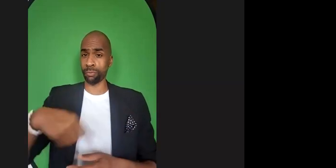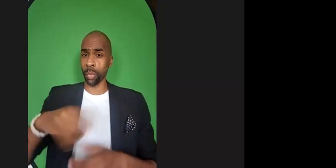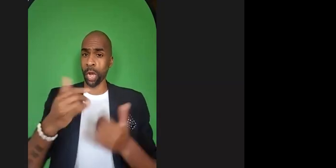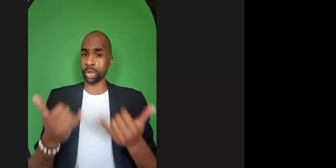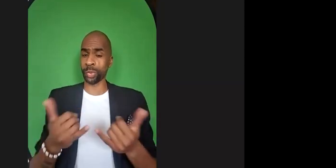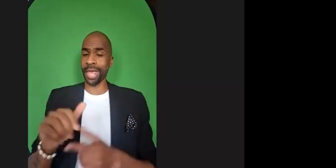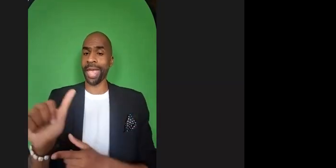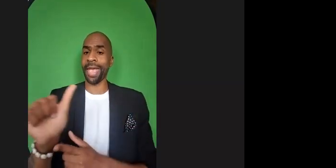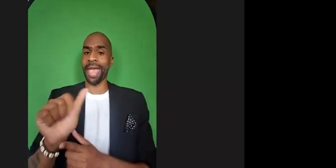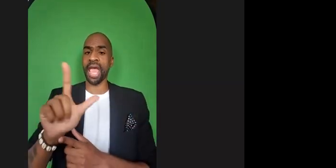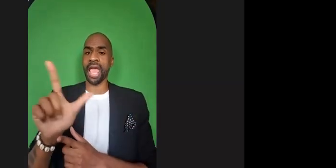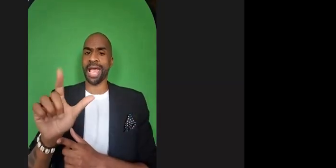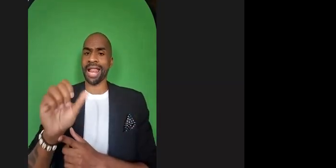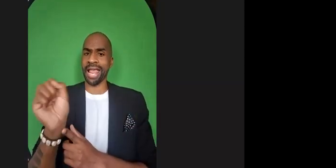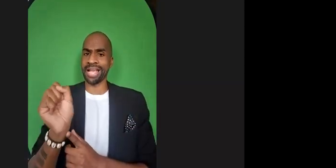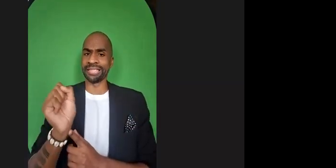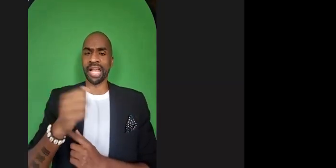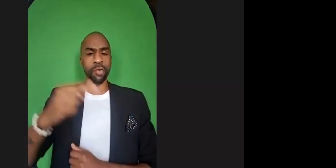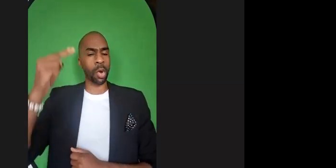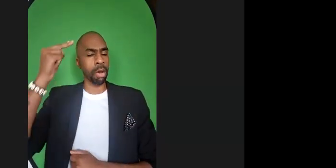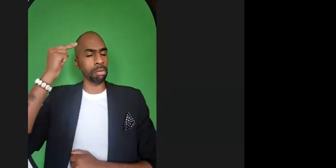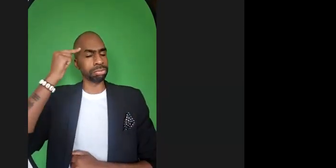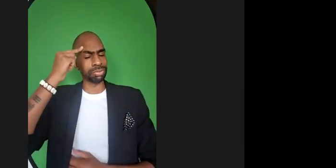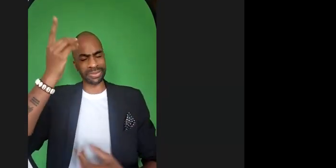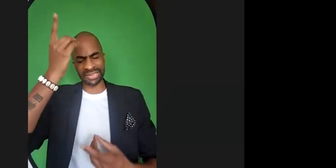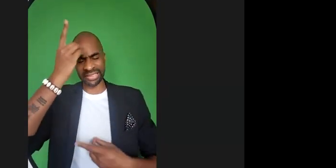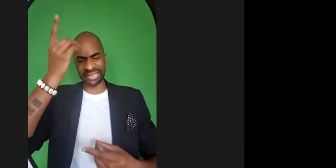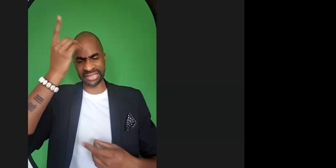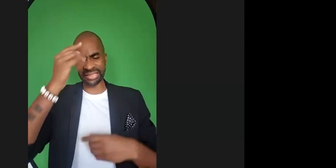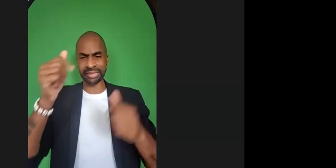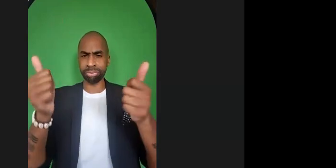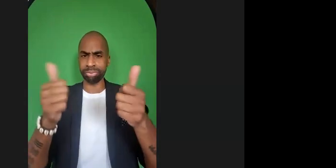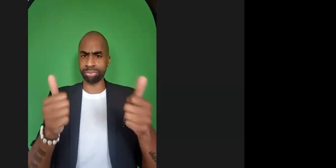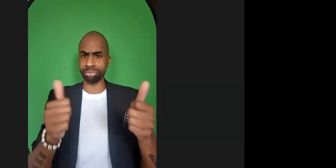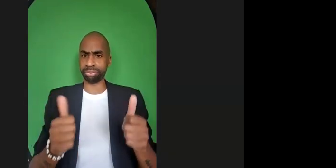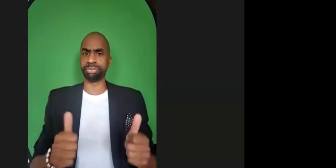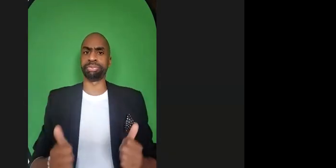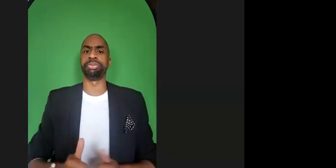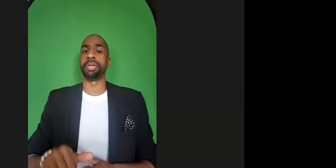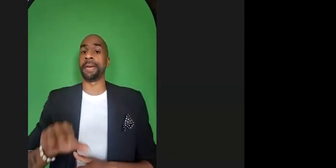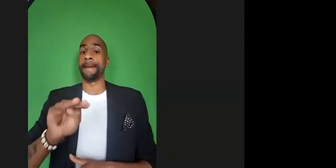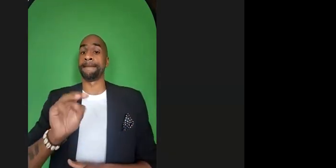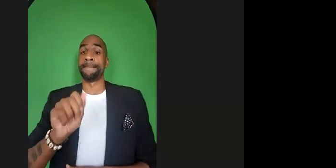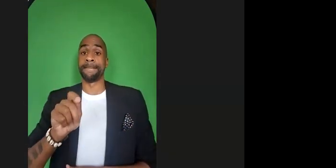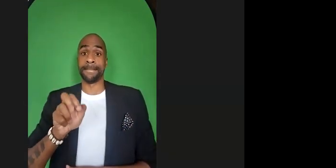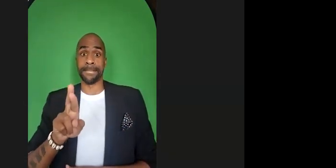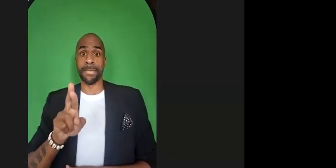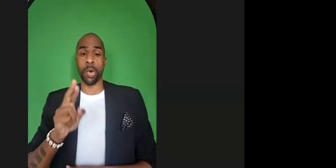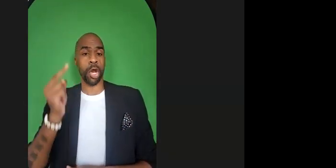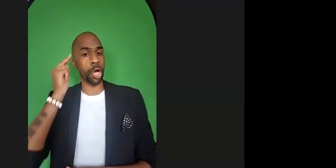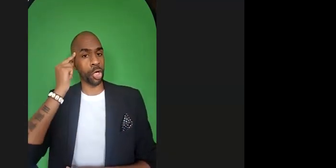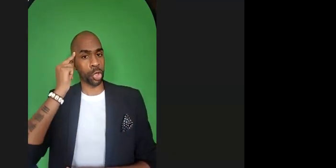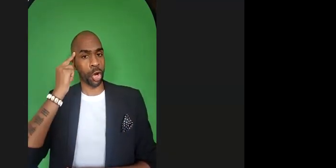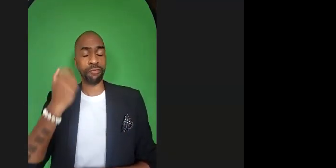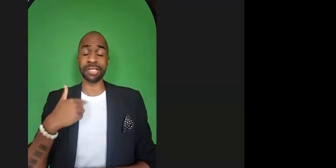fatal neurodegenerative disease, and through a loss of motor neurons, in ALS, people with the illness